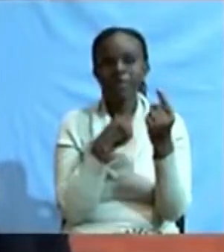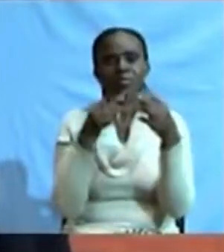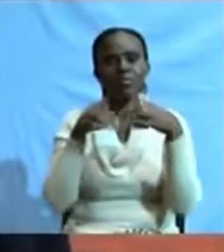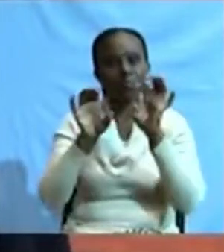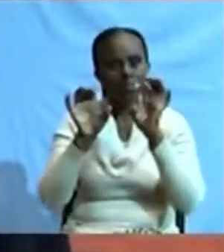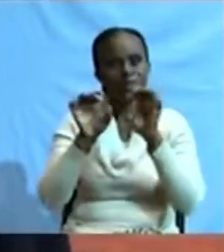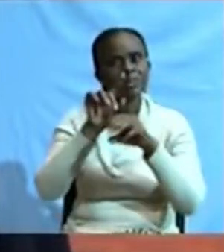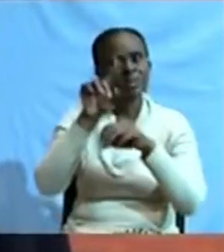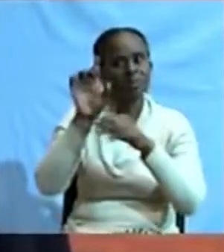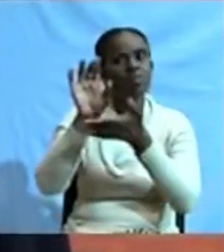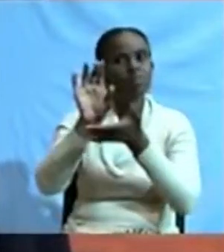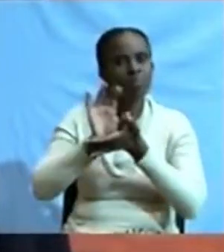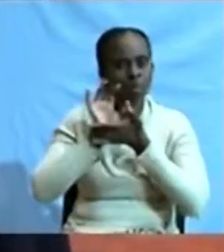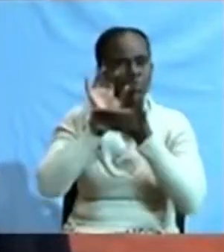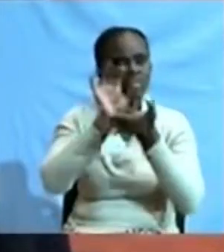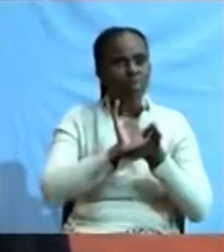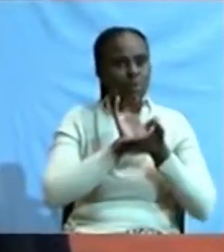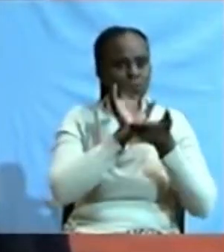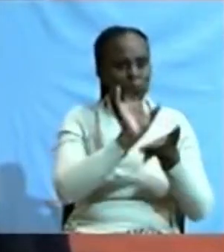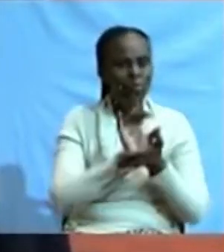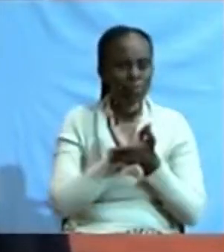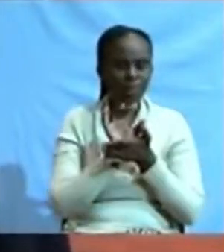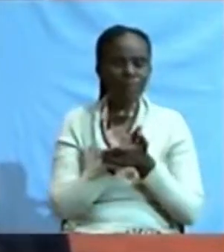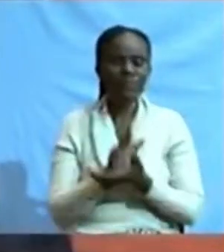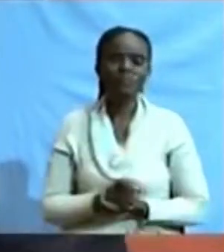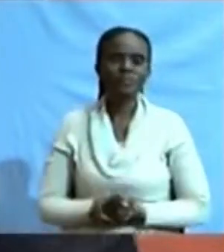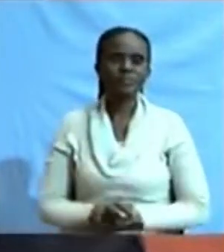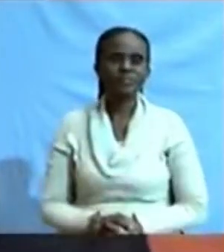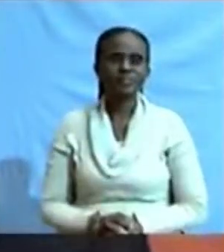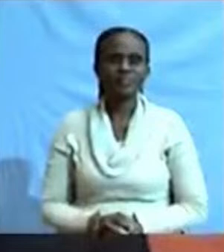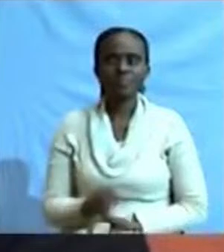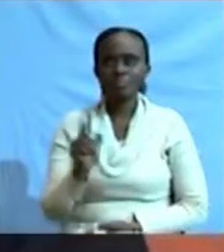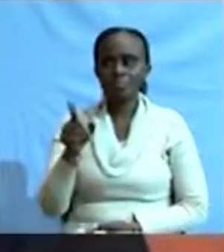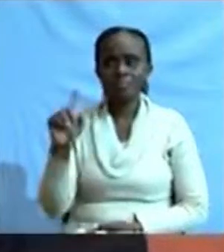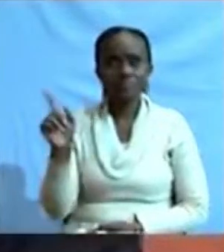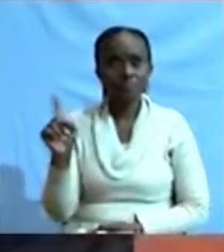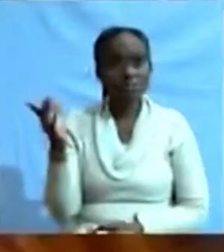to borrow. Internal auditor, where were you?